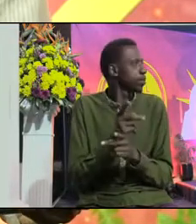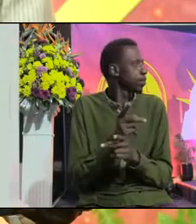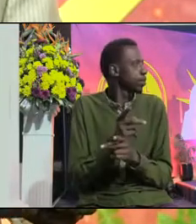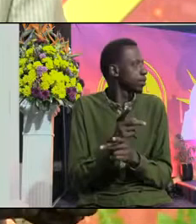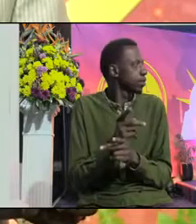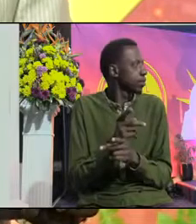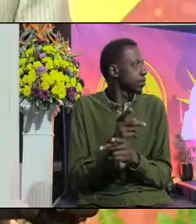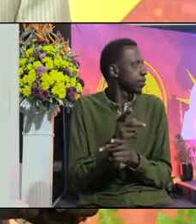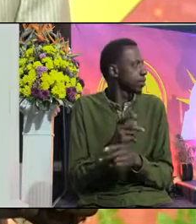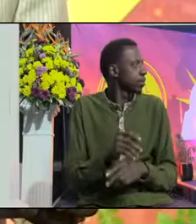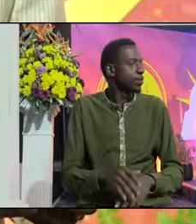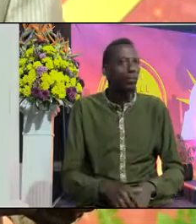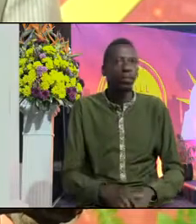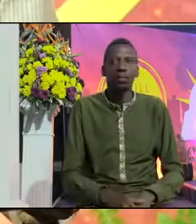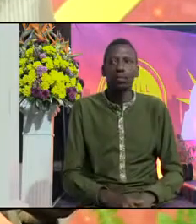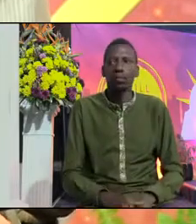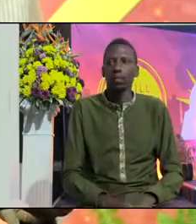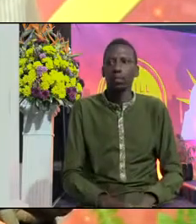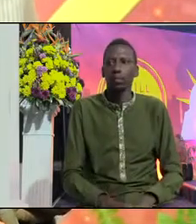measure.